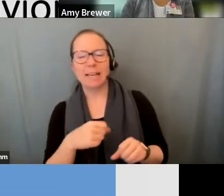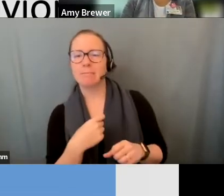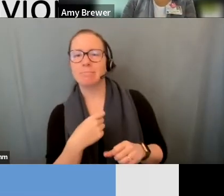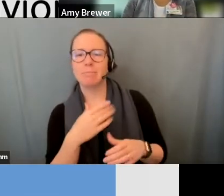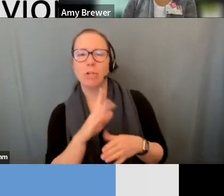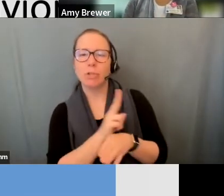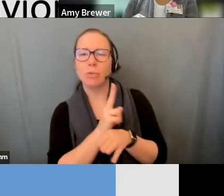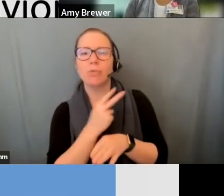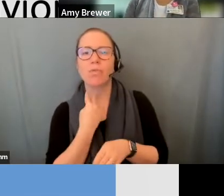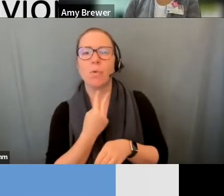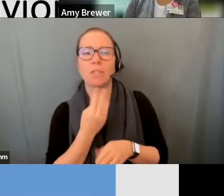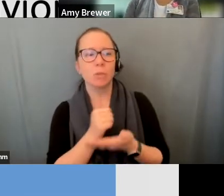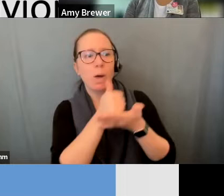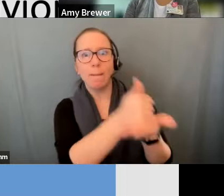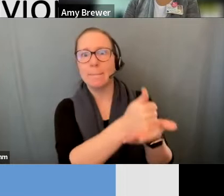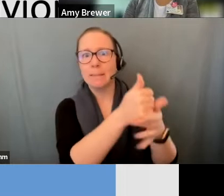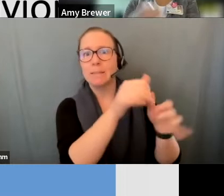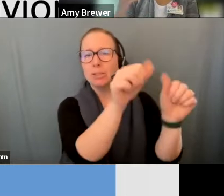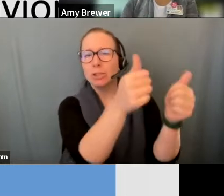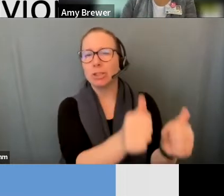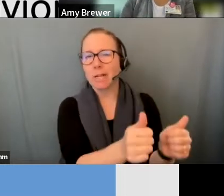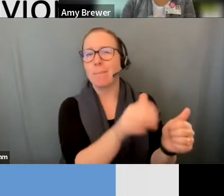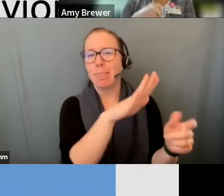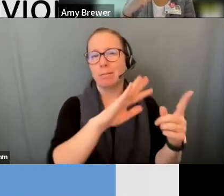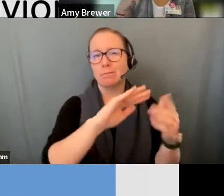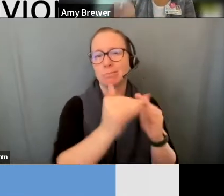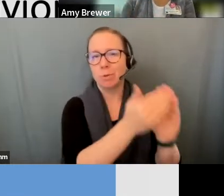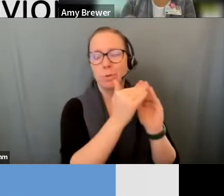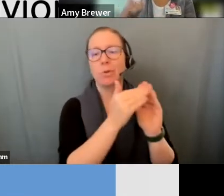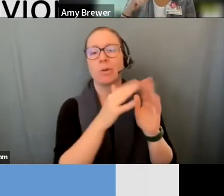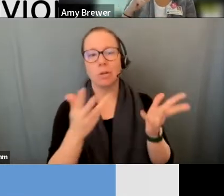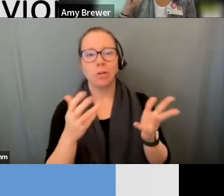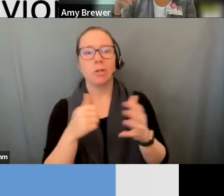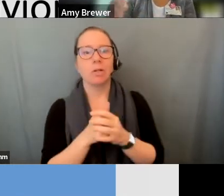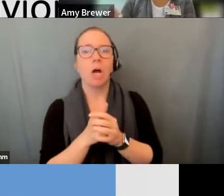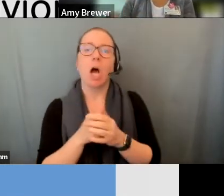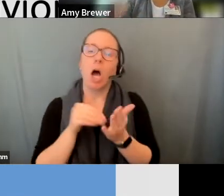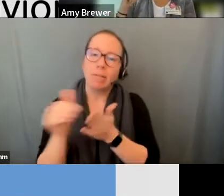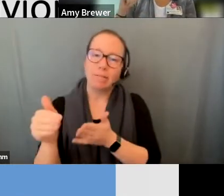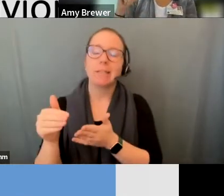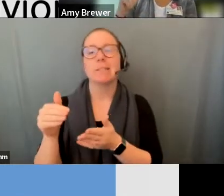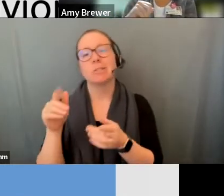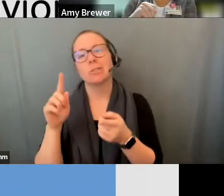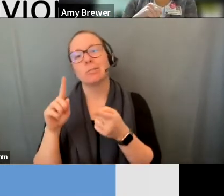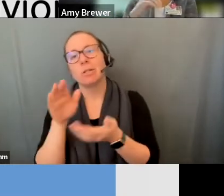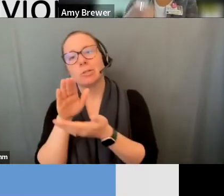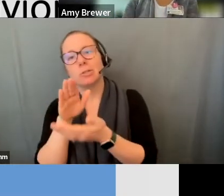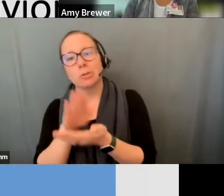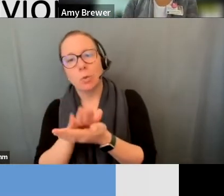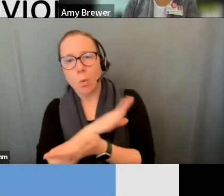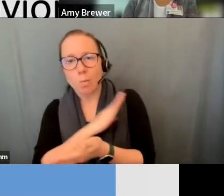shape their communities and the resources that support health. Oftentimes, we're talking to select boards and we're talking to school boards and we're talking